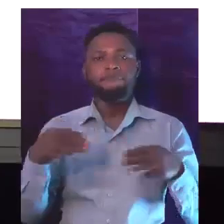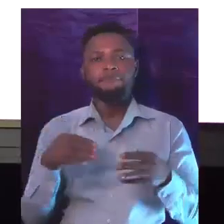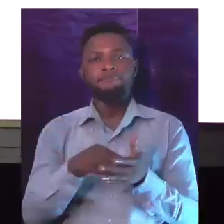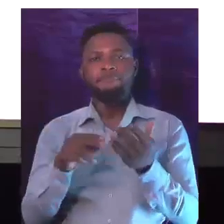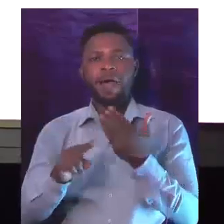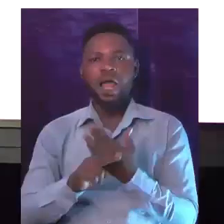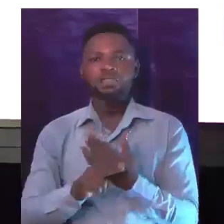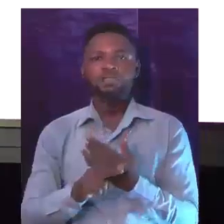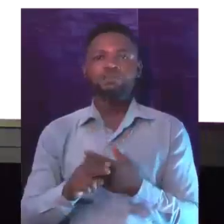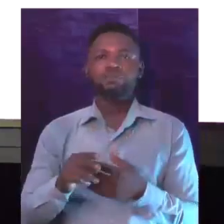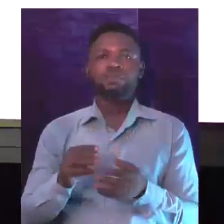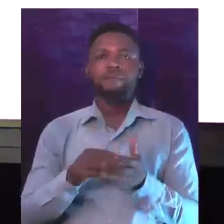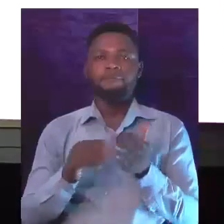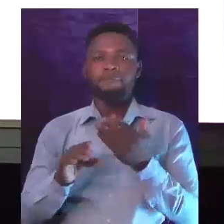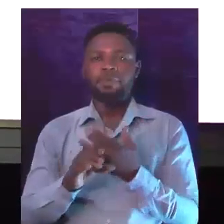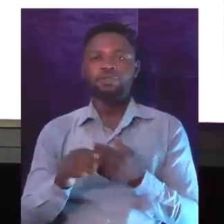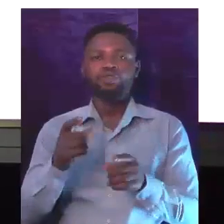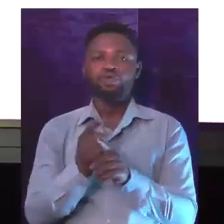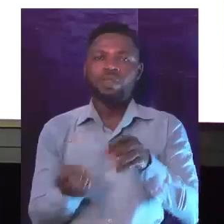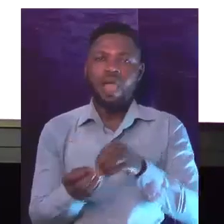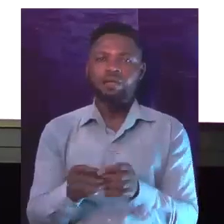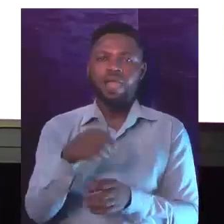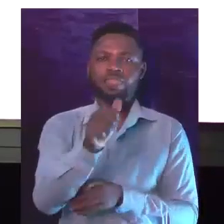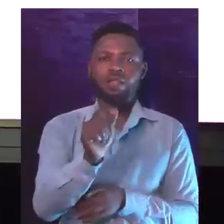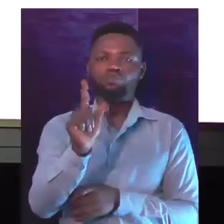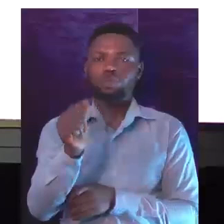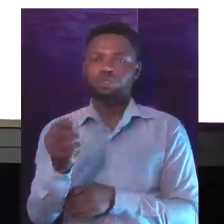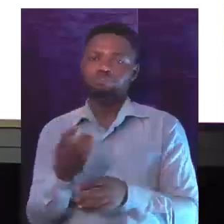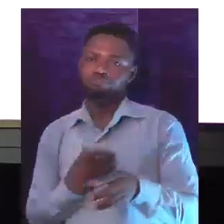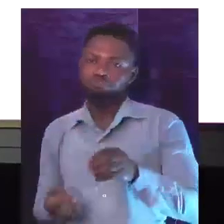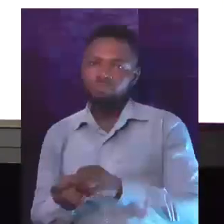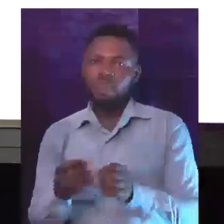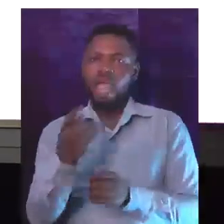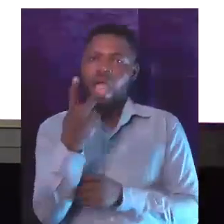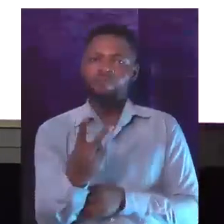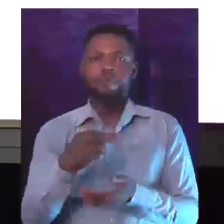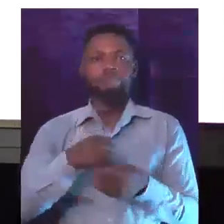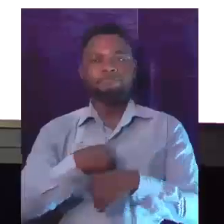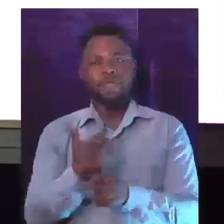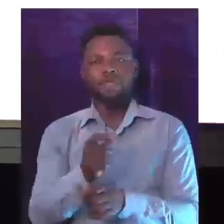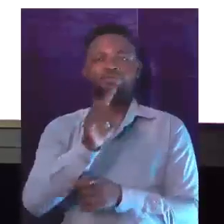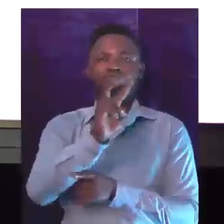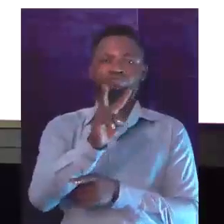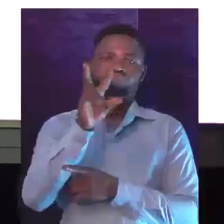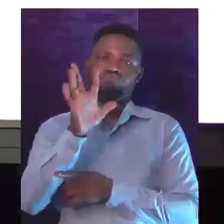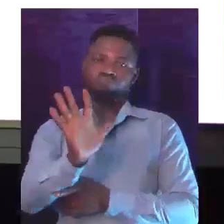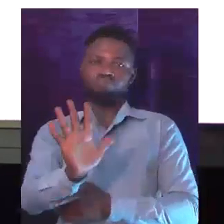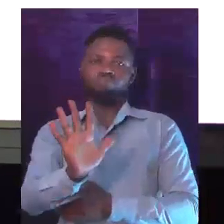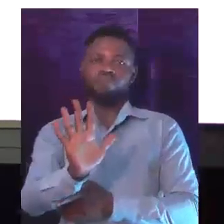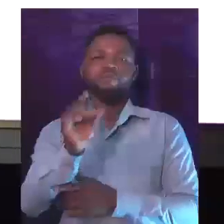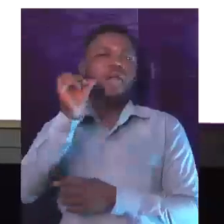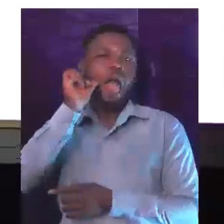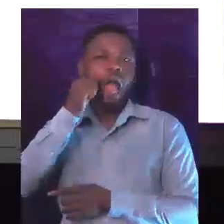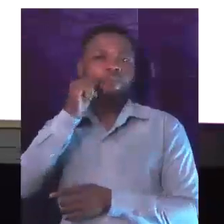March sales, we just have 10, 20, and then that half, making 25. 10, 20, then that